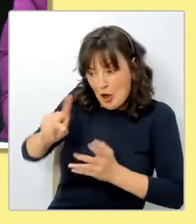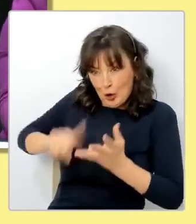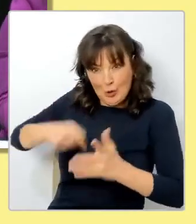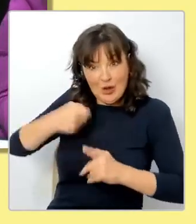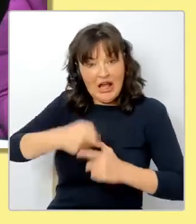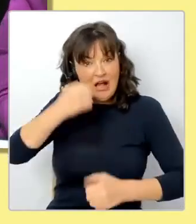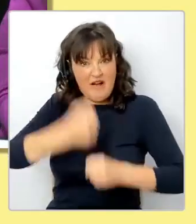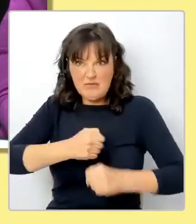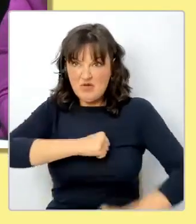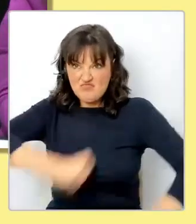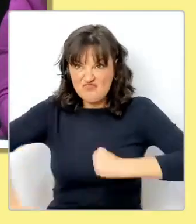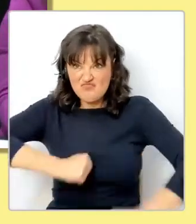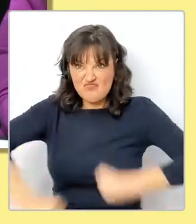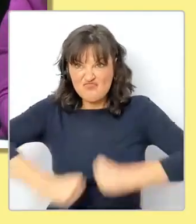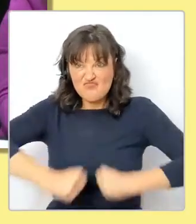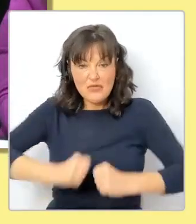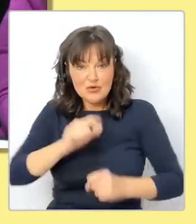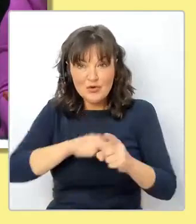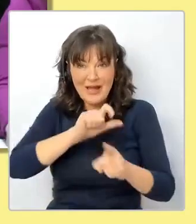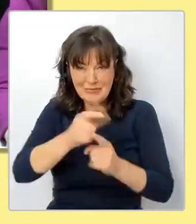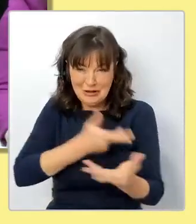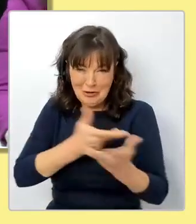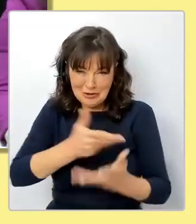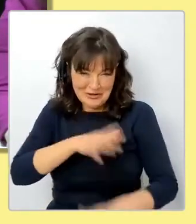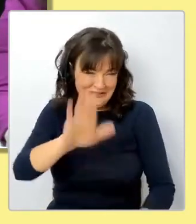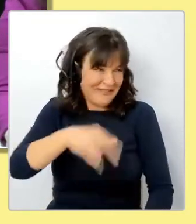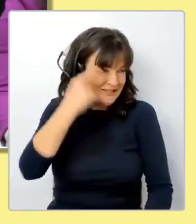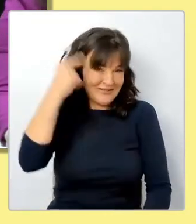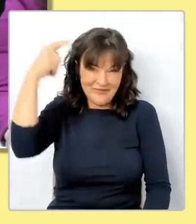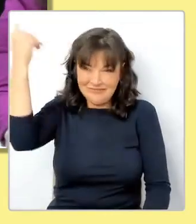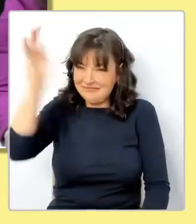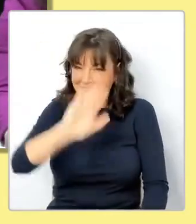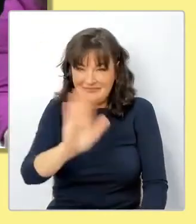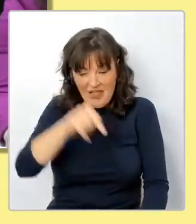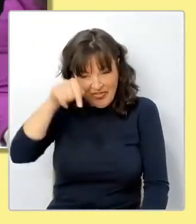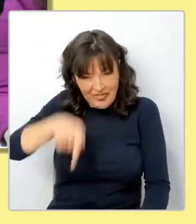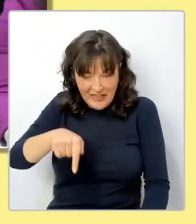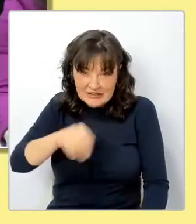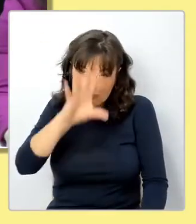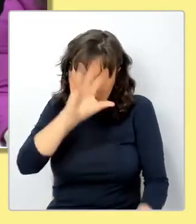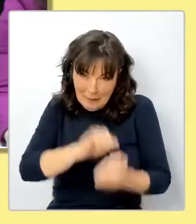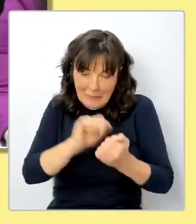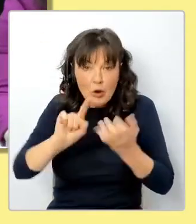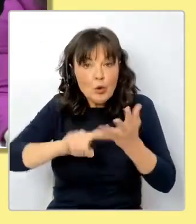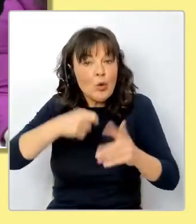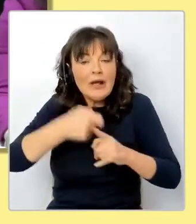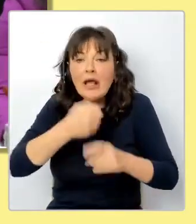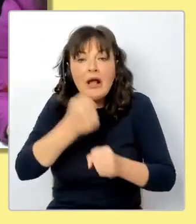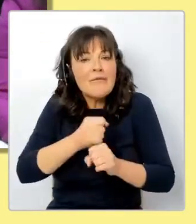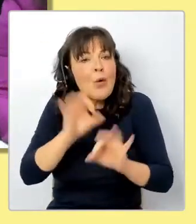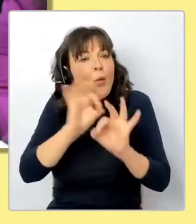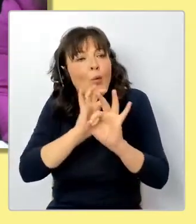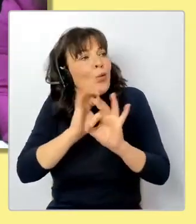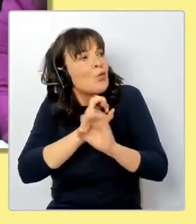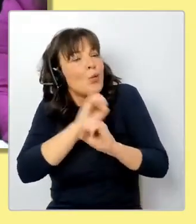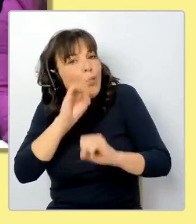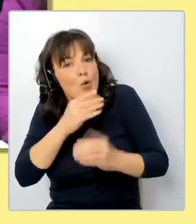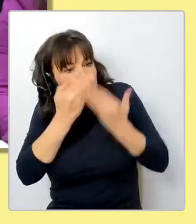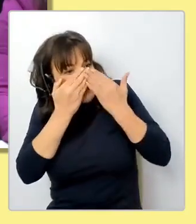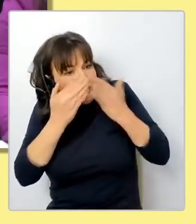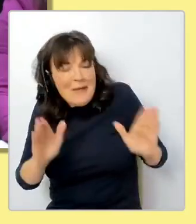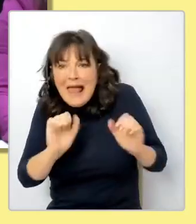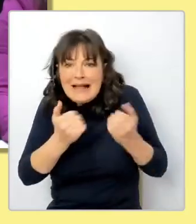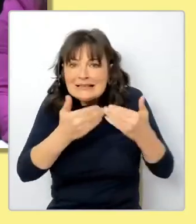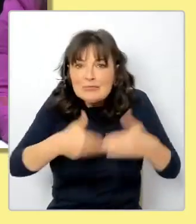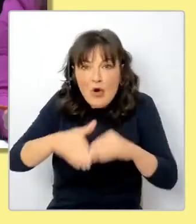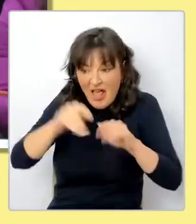Edinburgh to begin negotiations with us is for the birds. I'm afraid this is a UK government that has no common decency. It's a UK government this week that stood up